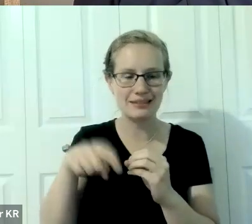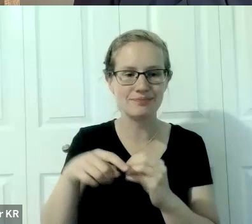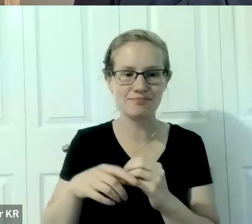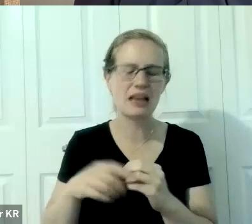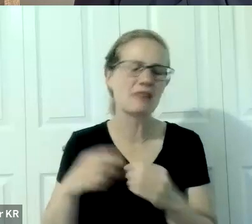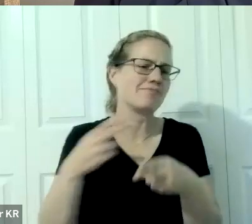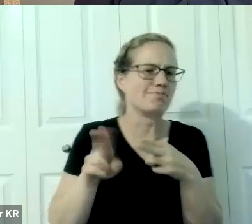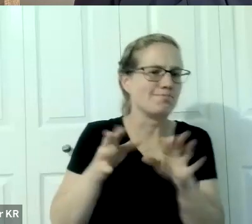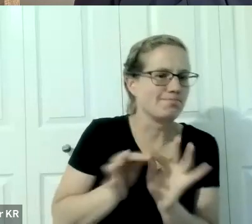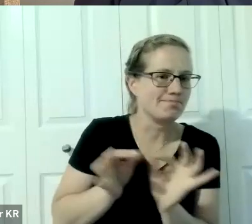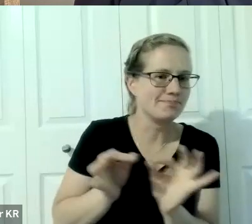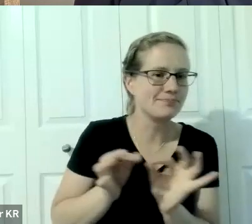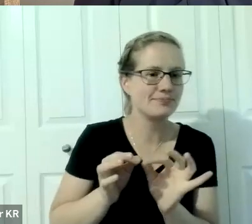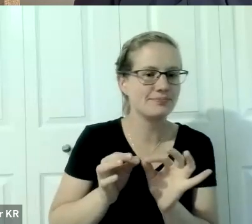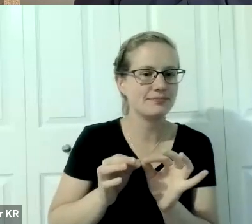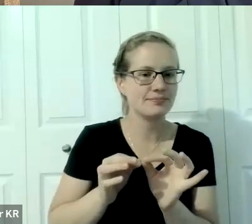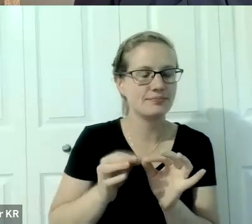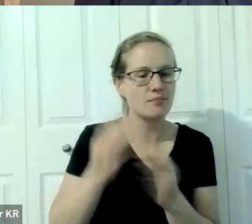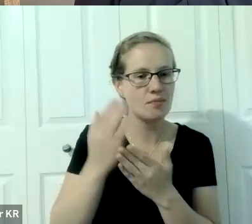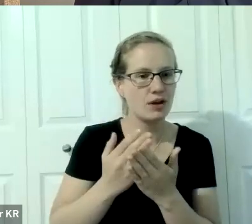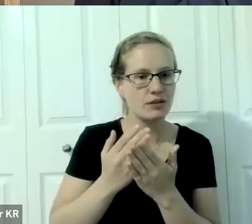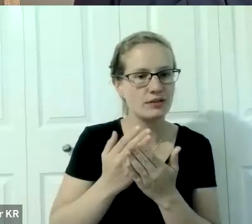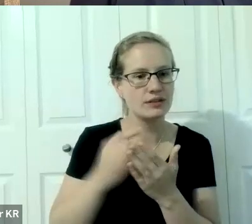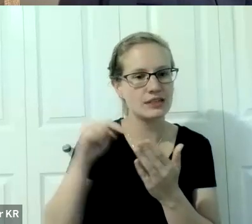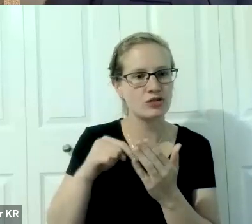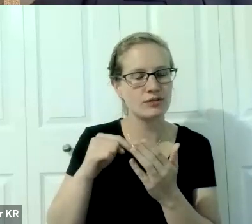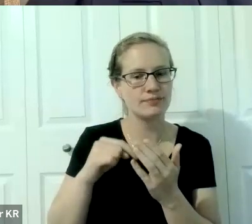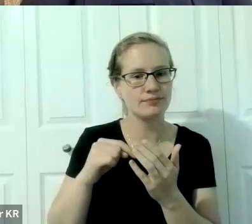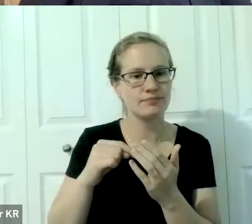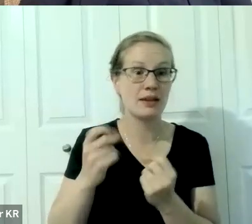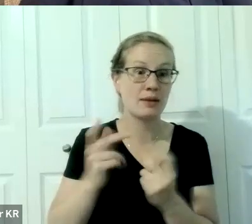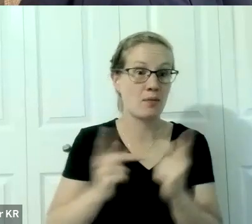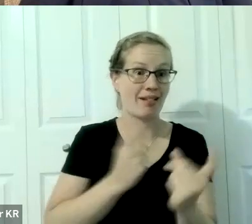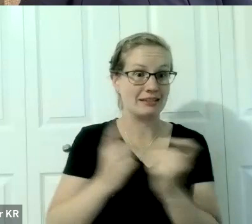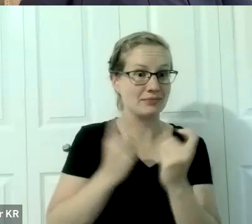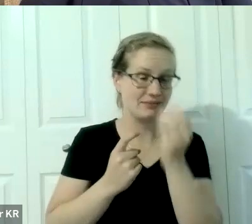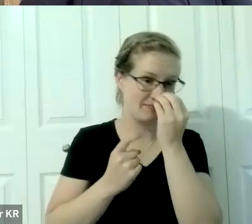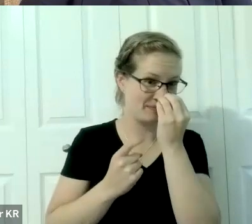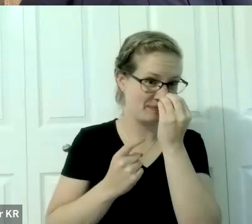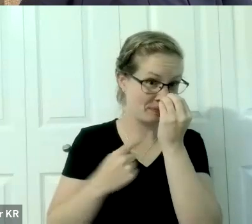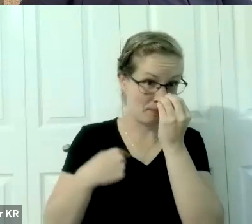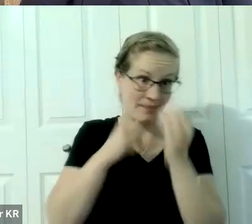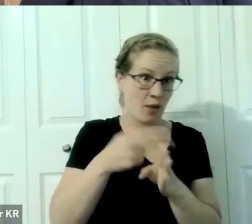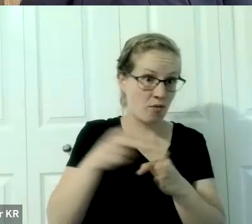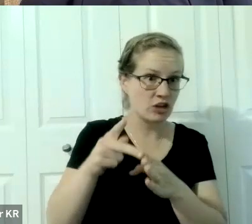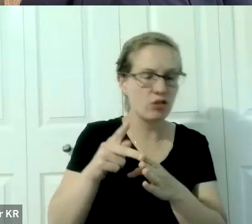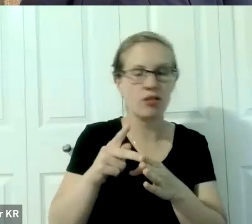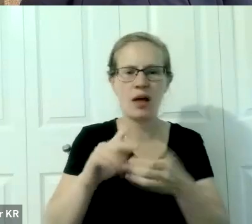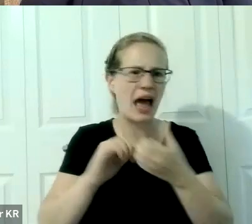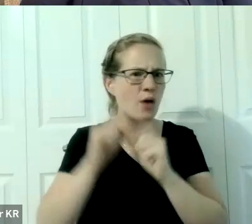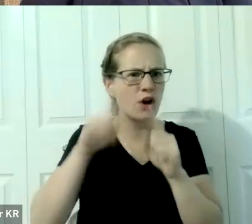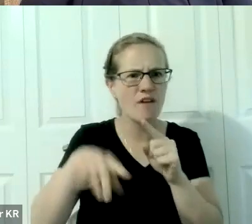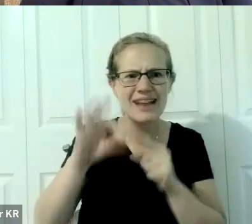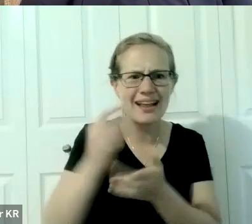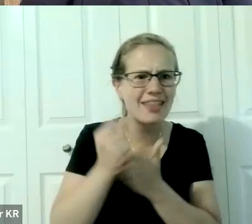just briefly say it's part of it's a response to a lot of people ask me, just as a non-professional, where can I go to find a therapist